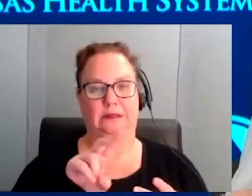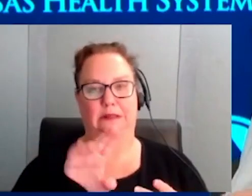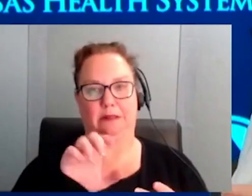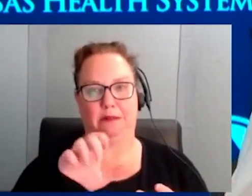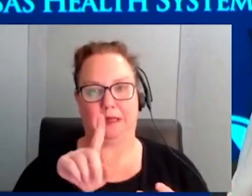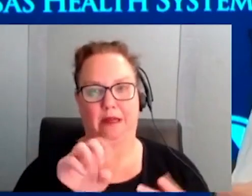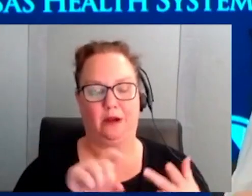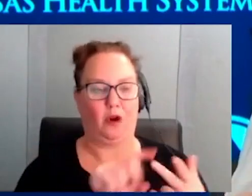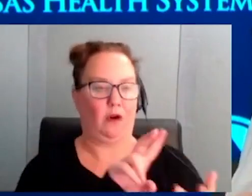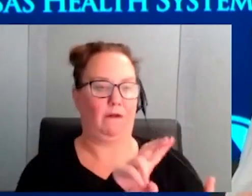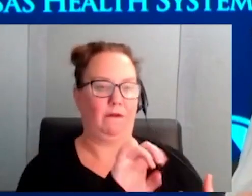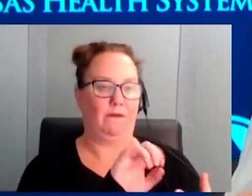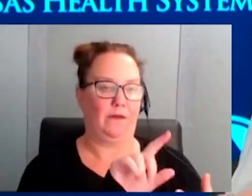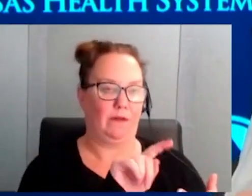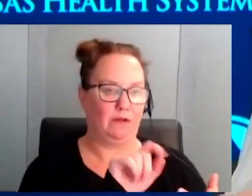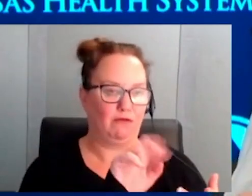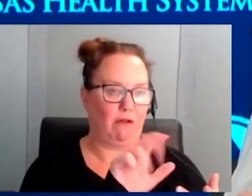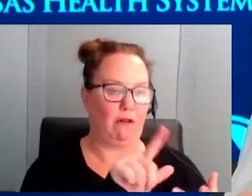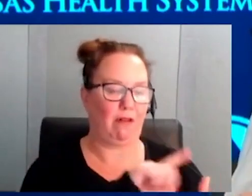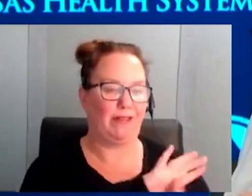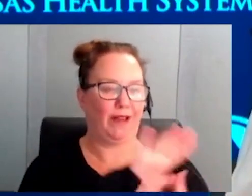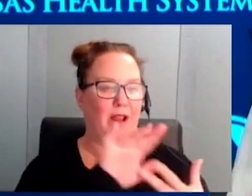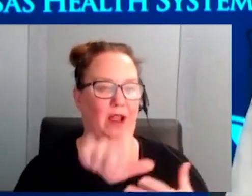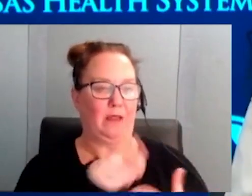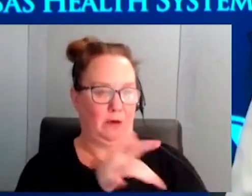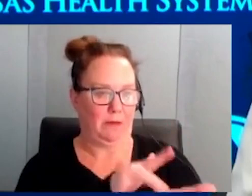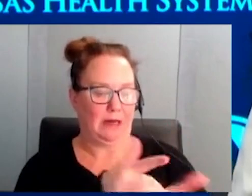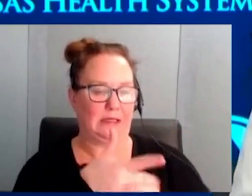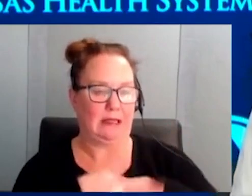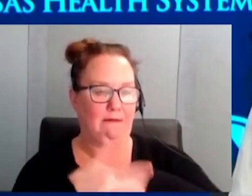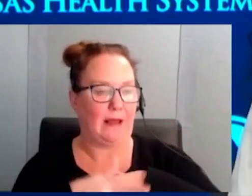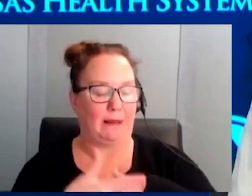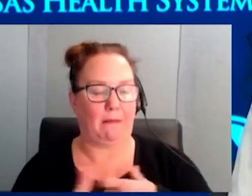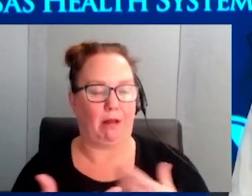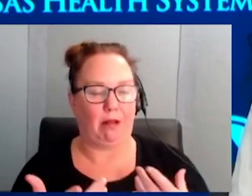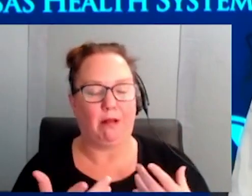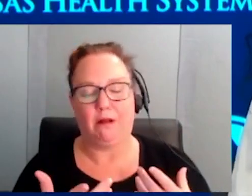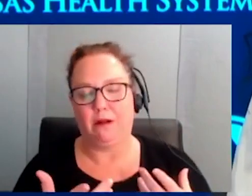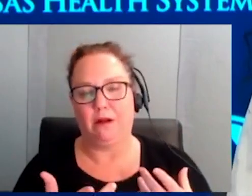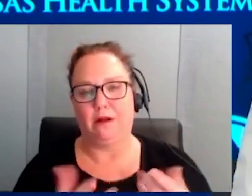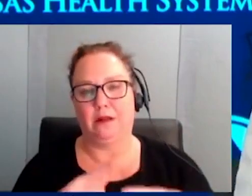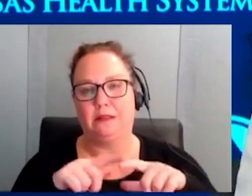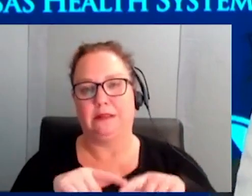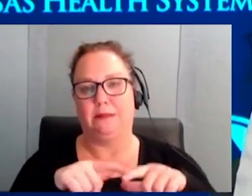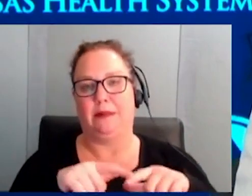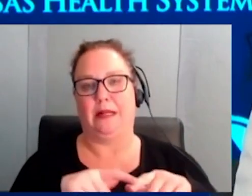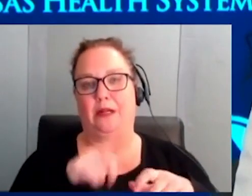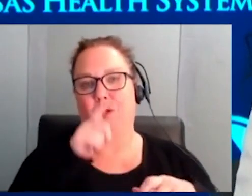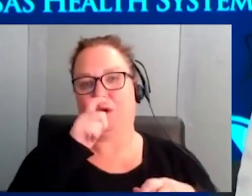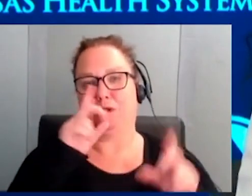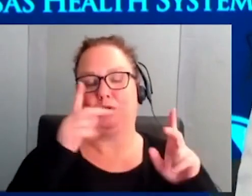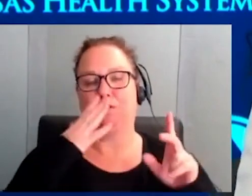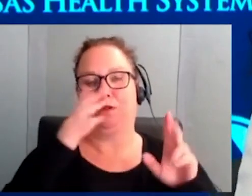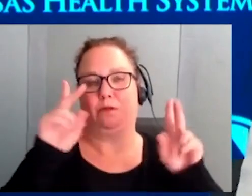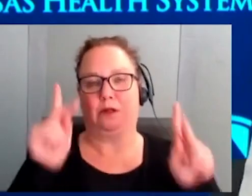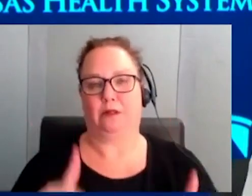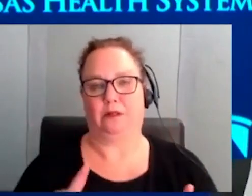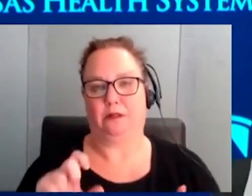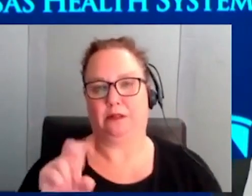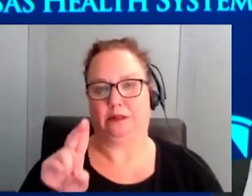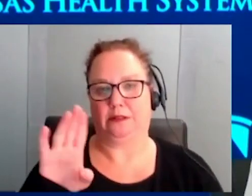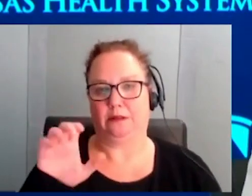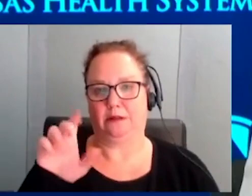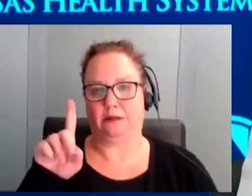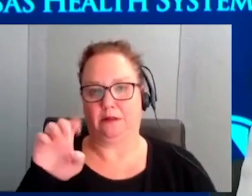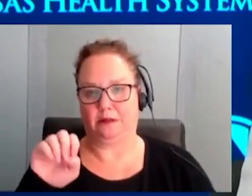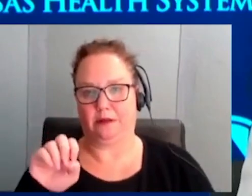be an option. So those are the medications that are available out there. But depending on who is a good candidate for Sublocade is if they are on